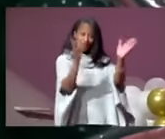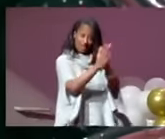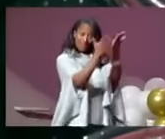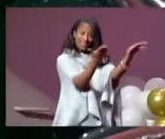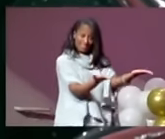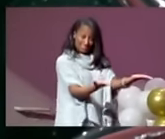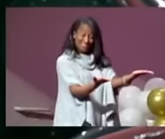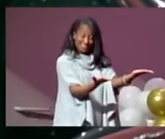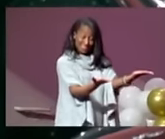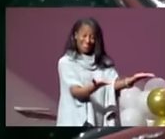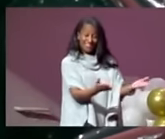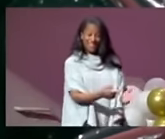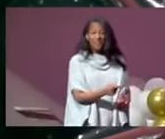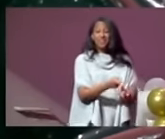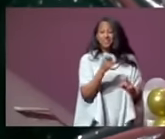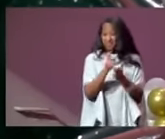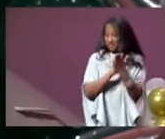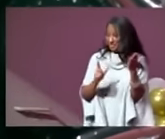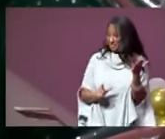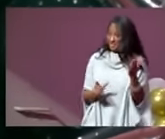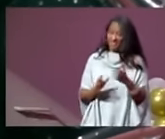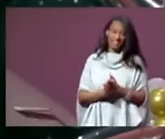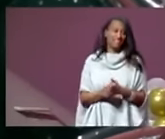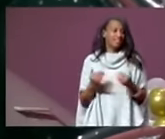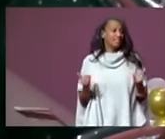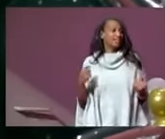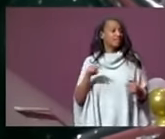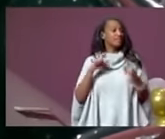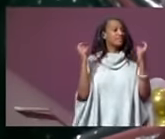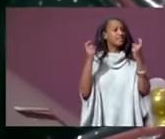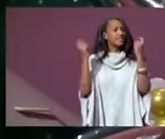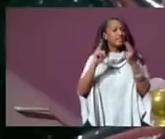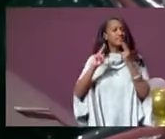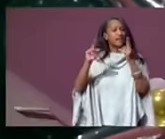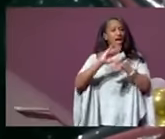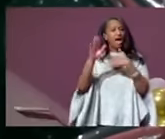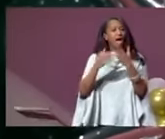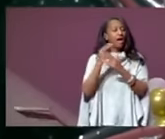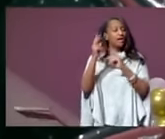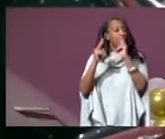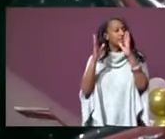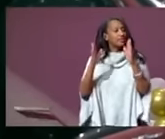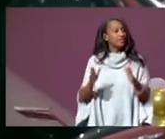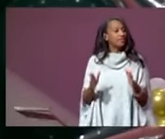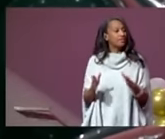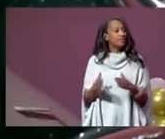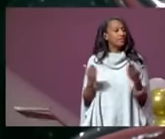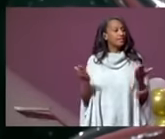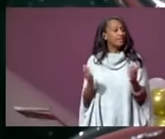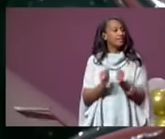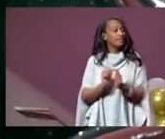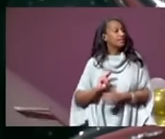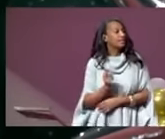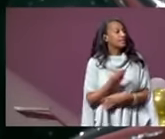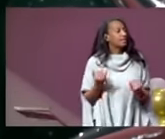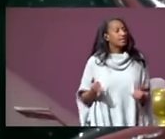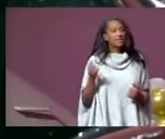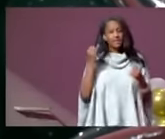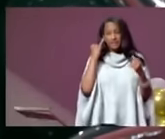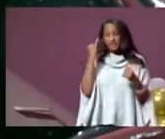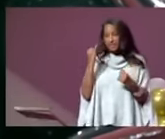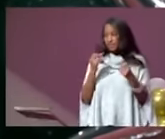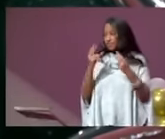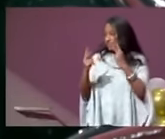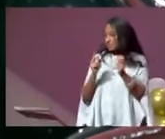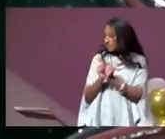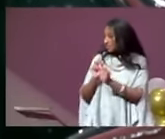amen, from the Lord. We want to also celebrate and honor all of our visitors who are here with us today. If you're visiting with us, this is